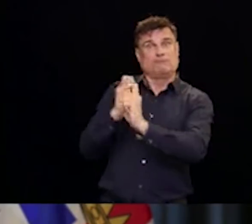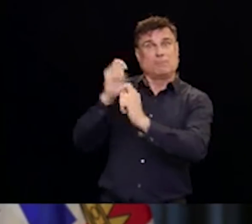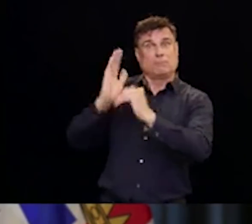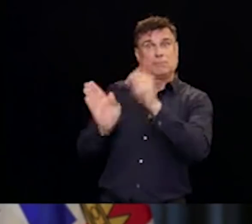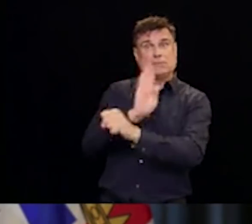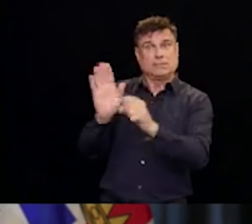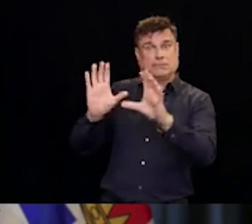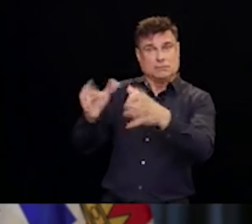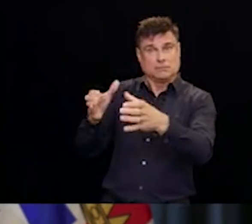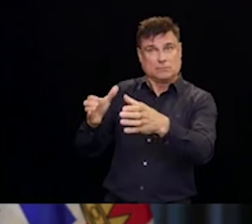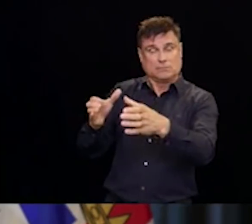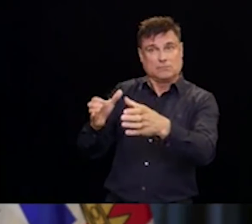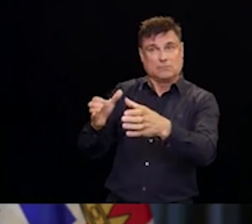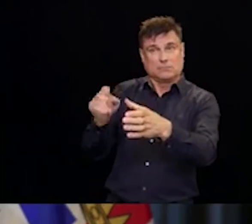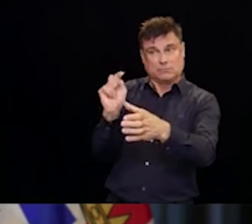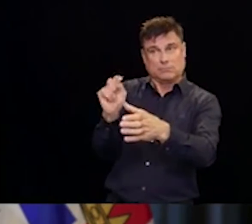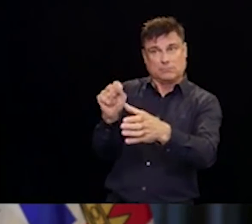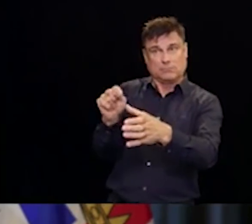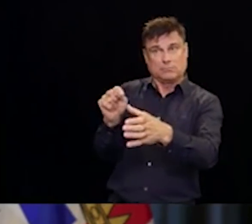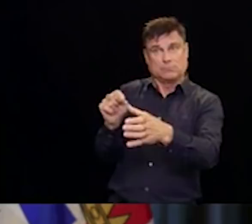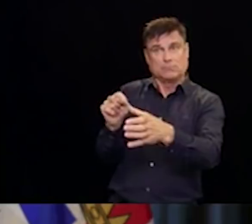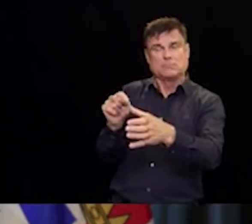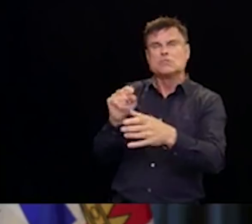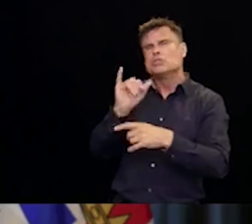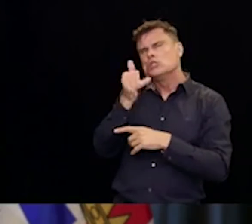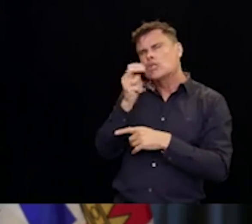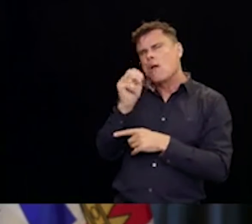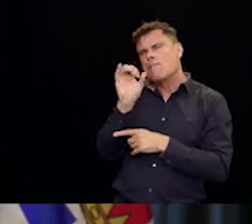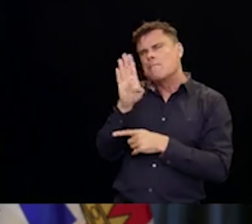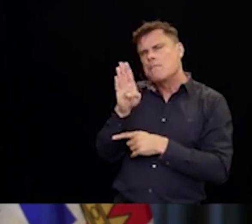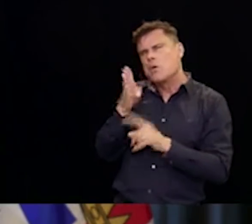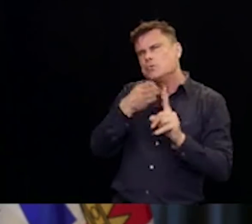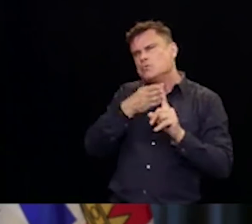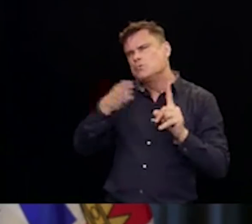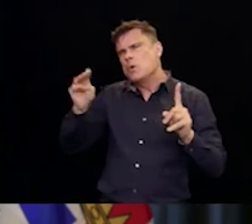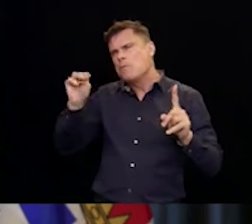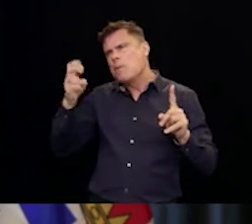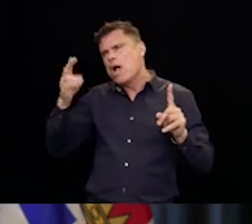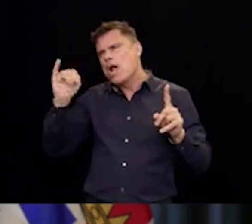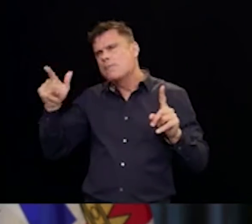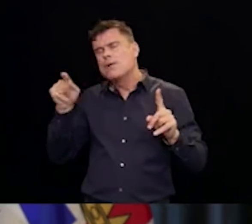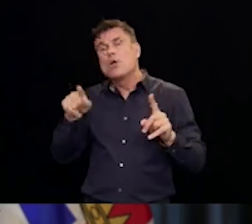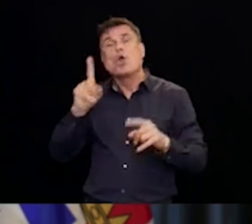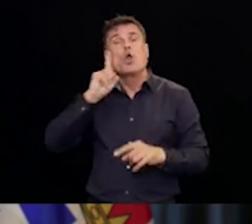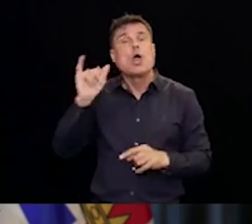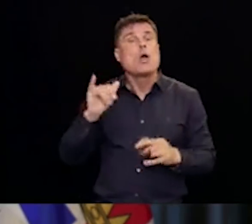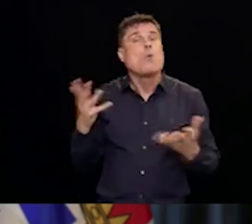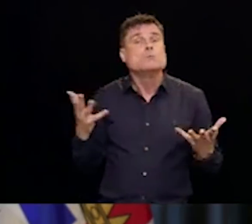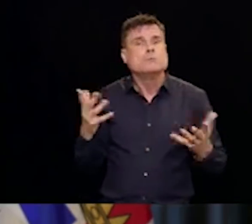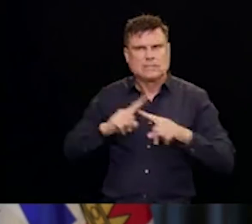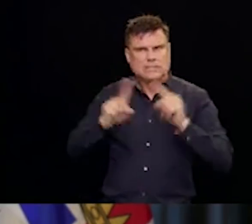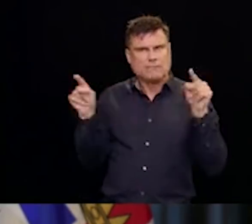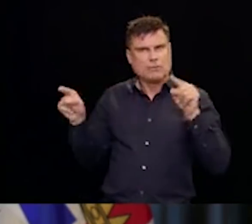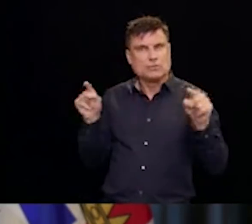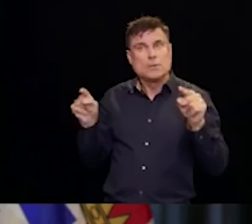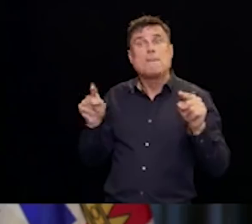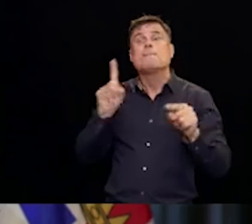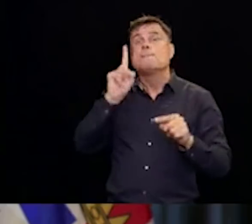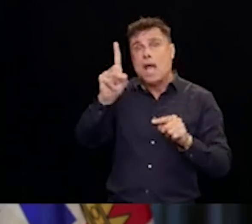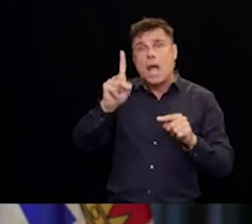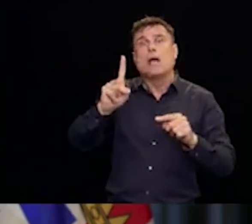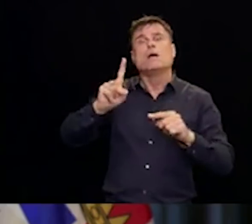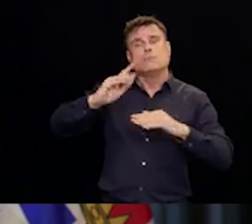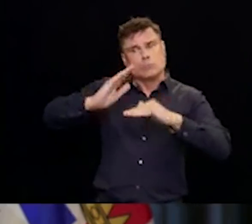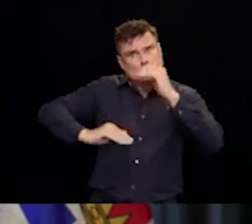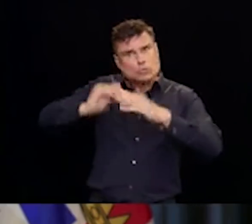been in January and February, but it kept going. And it's very easy to shut something down, very difficult to start it up. And I